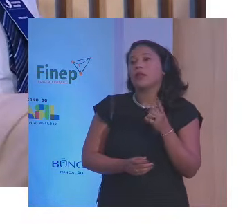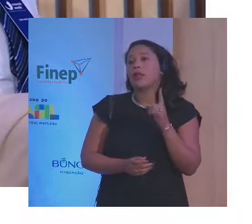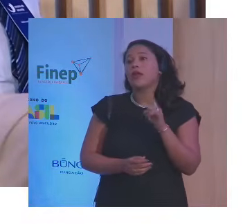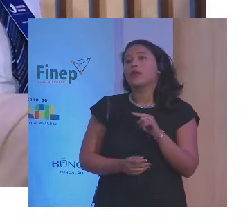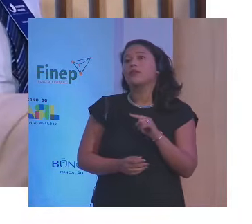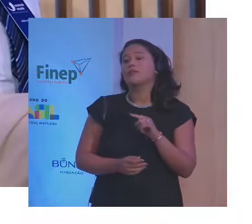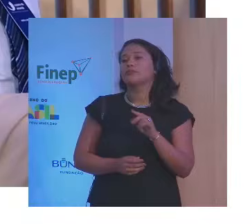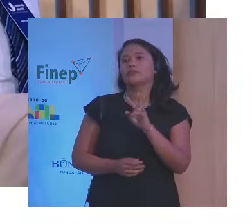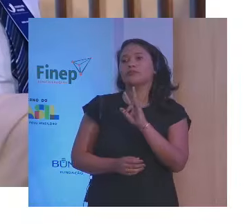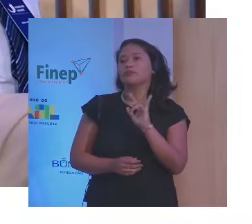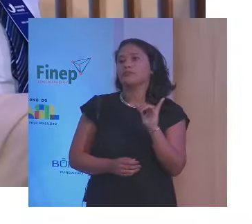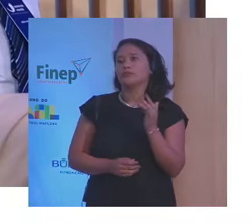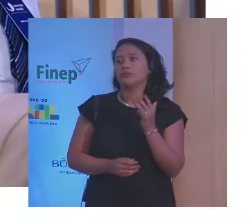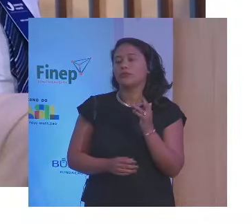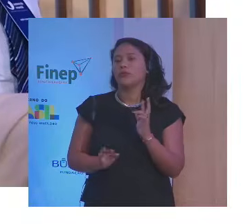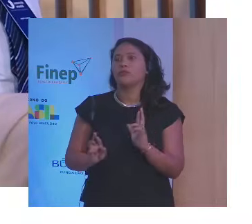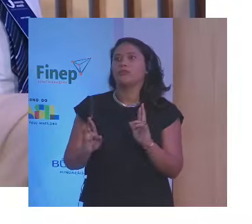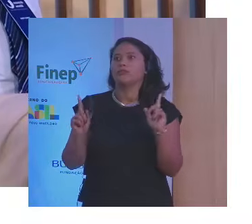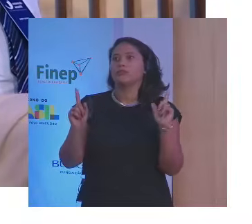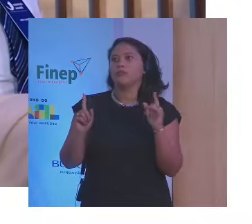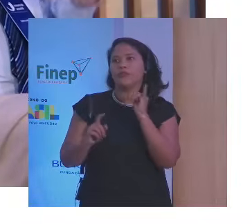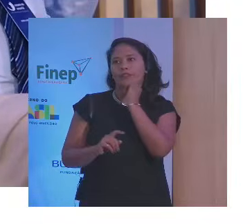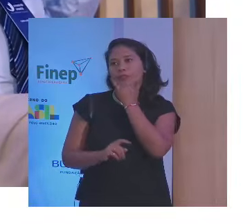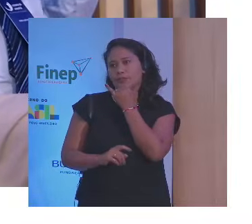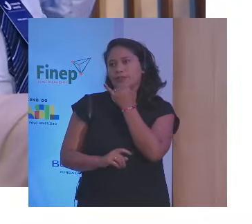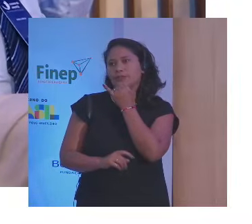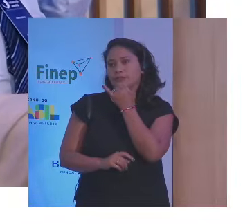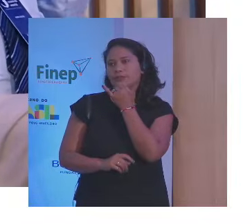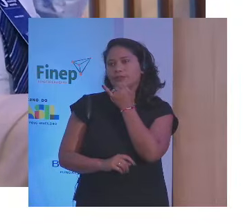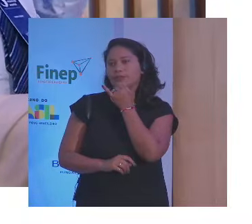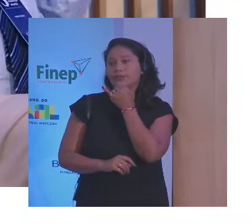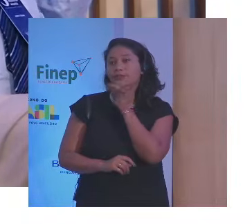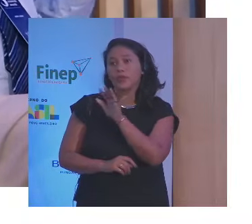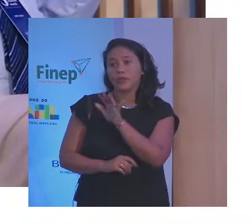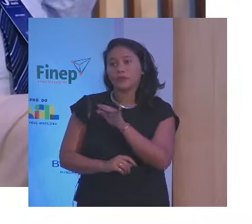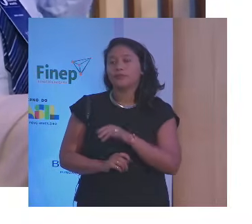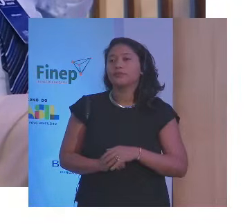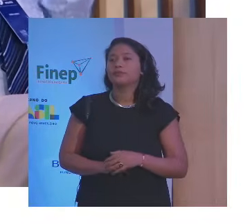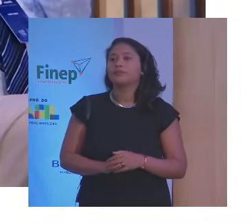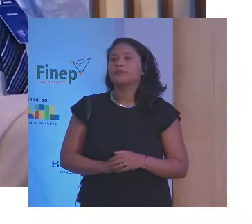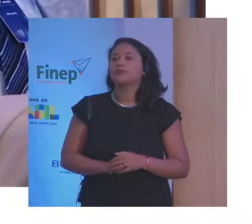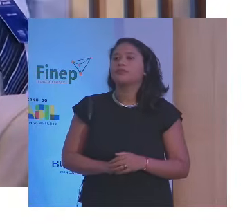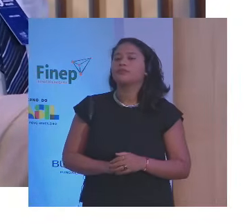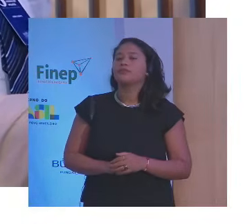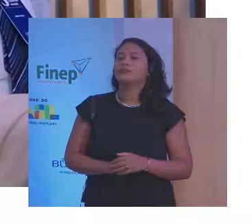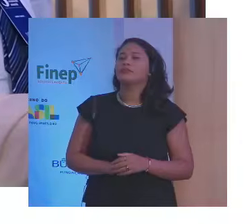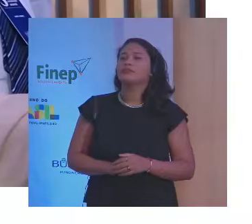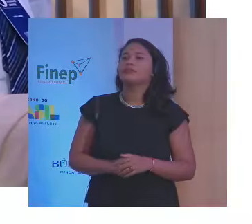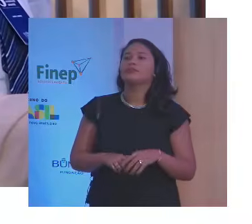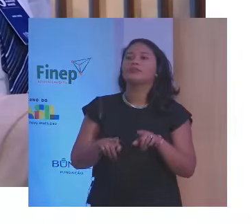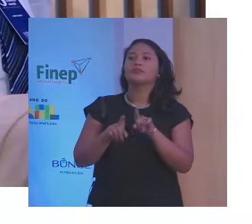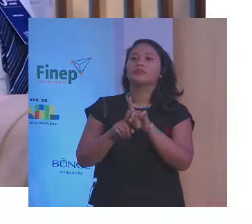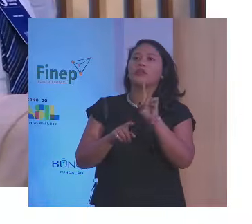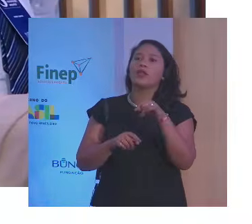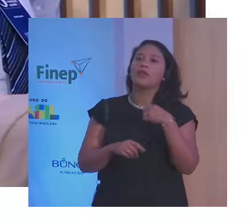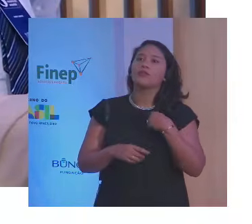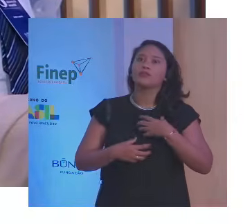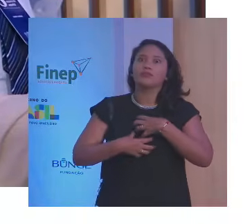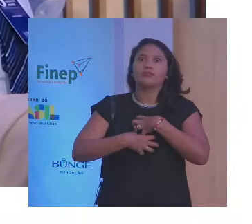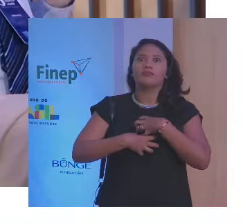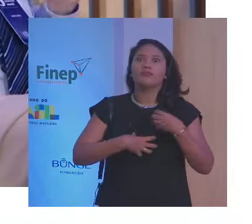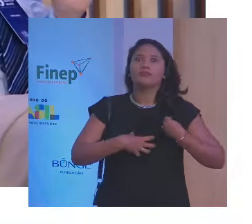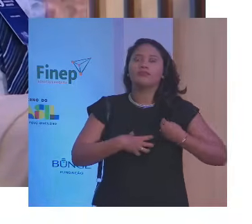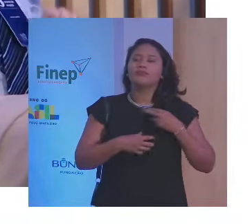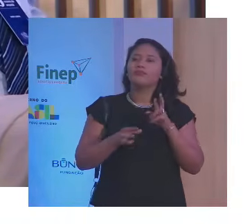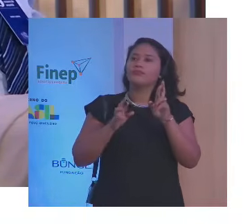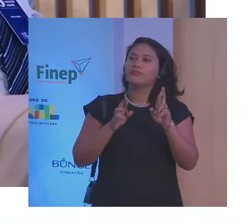much of an effect, unfortunately. But, you know, the light at the end of the tunnel is that coral